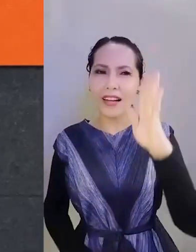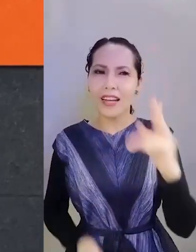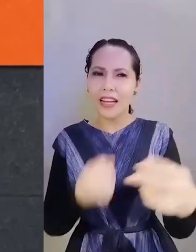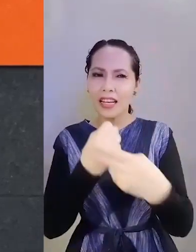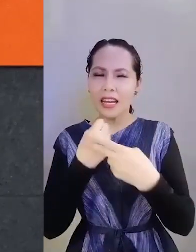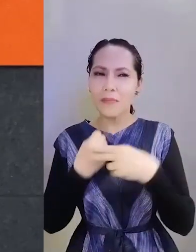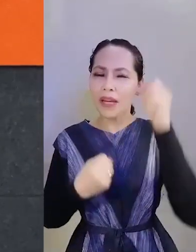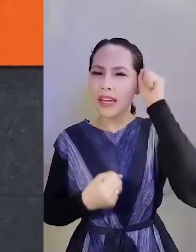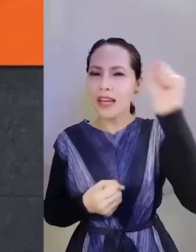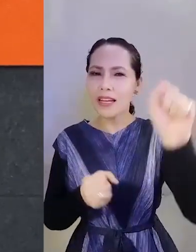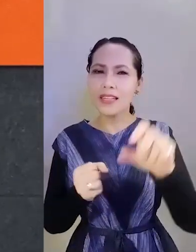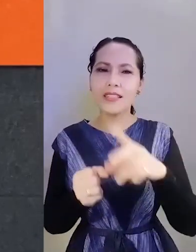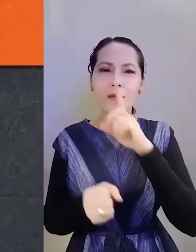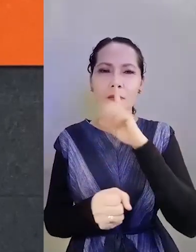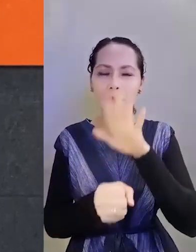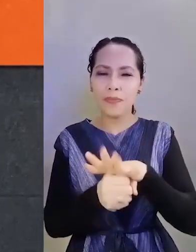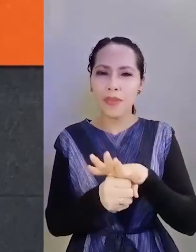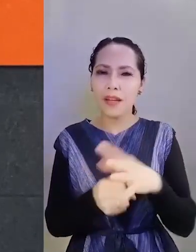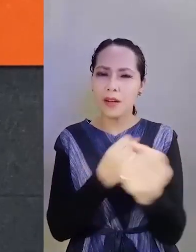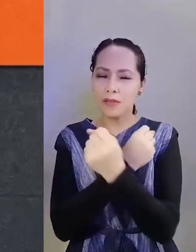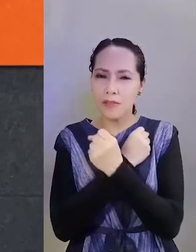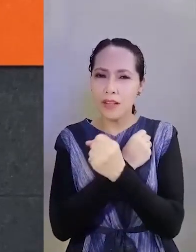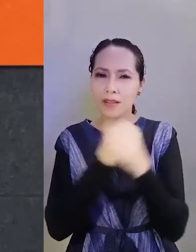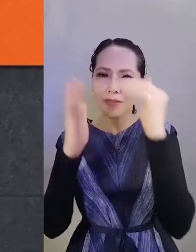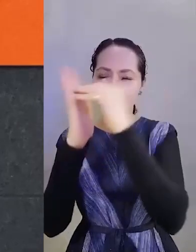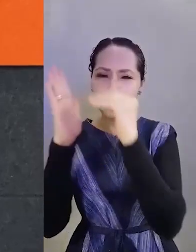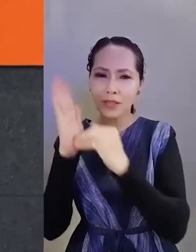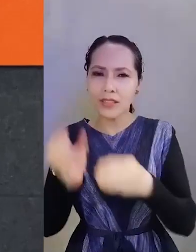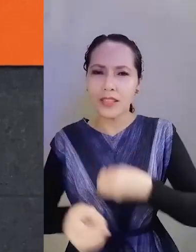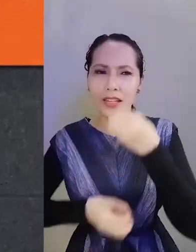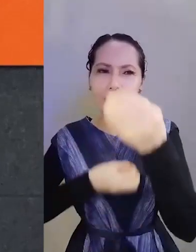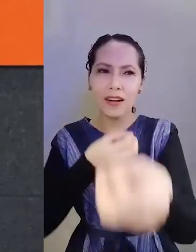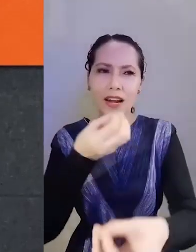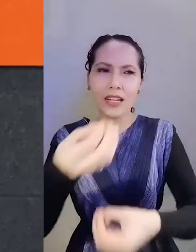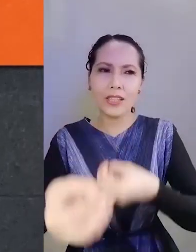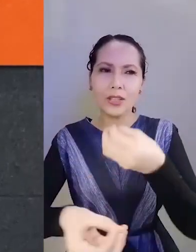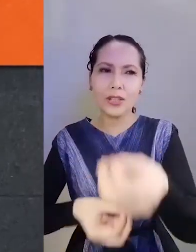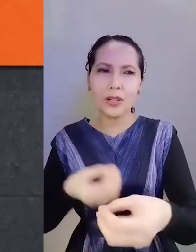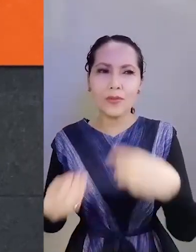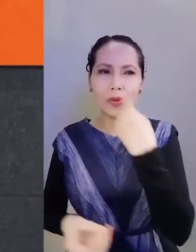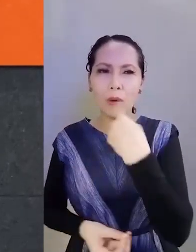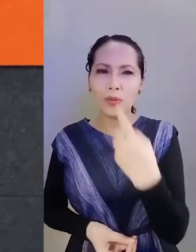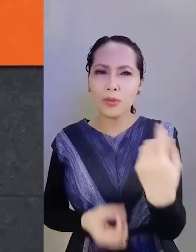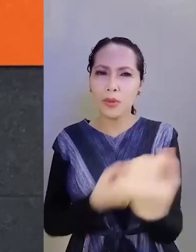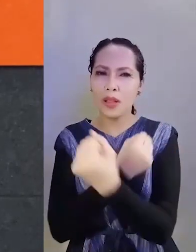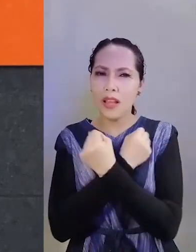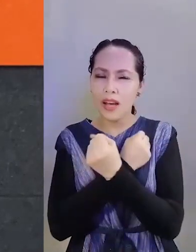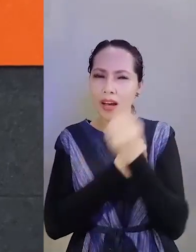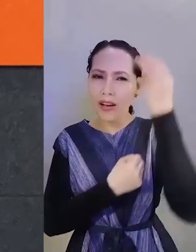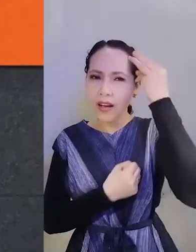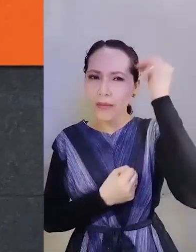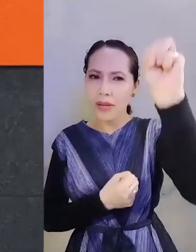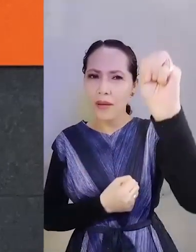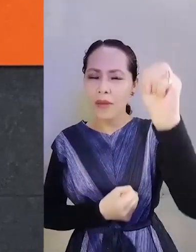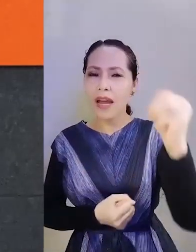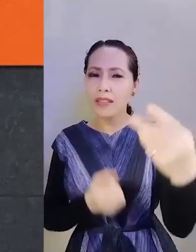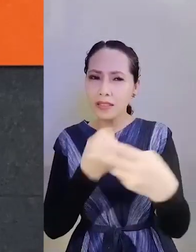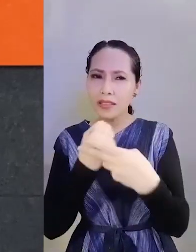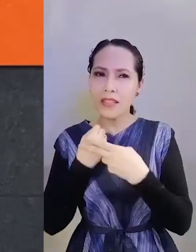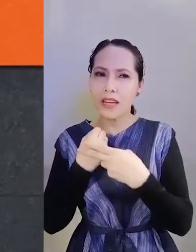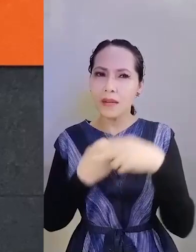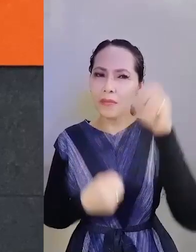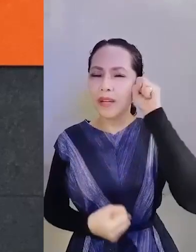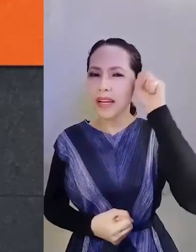God, keeping his covenant of love to 1,000 generations of those who love him and keep